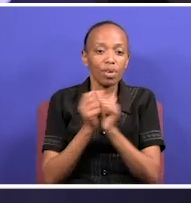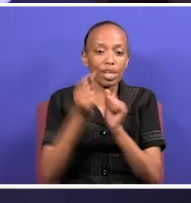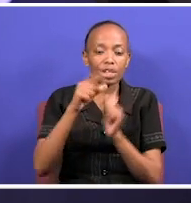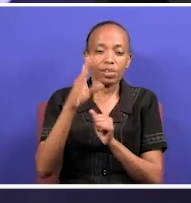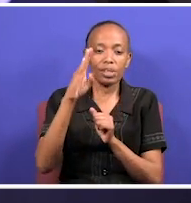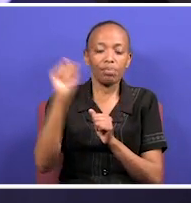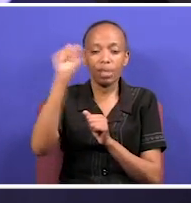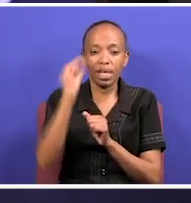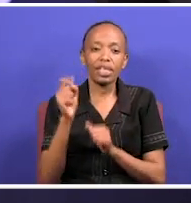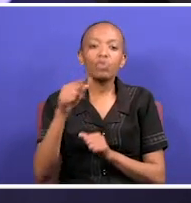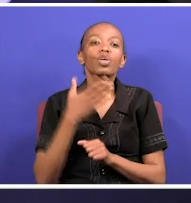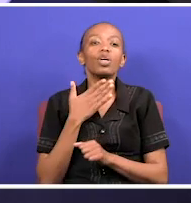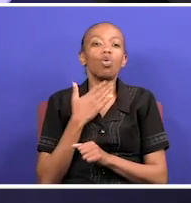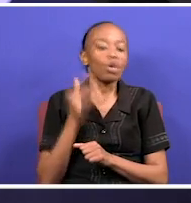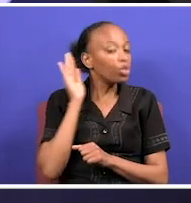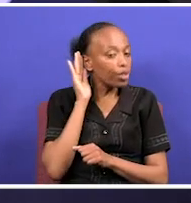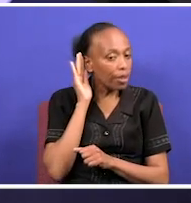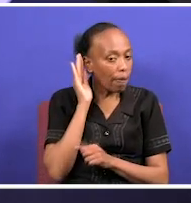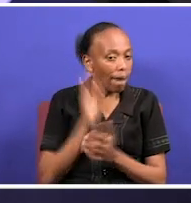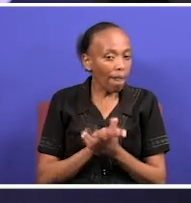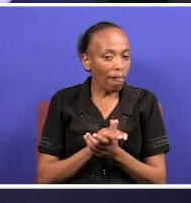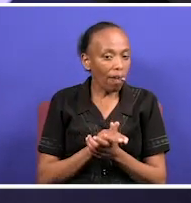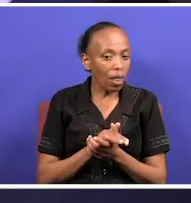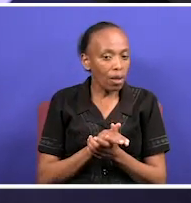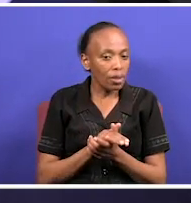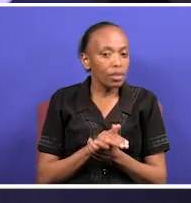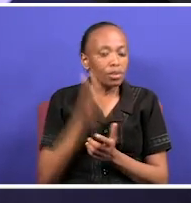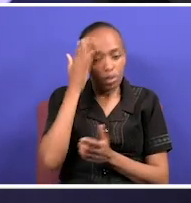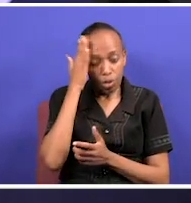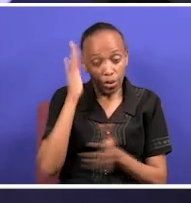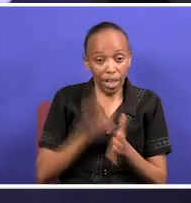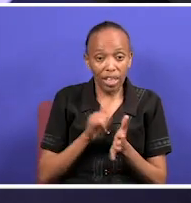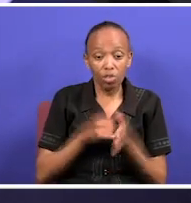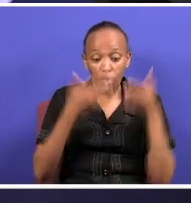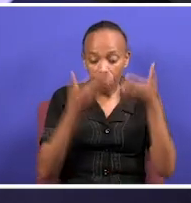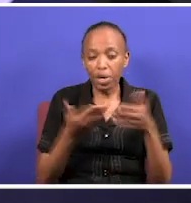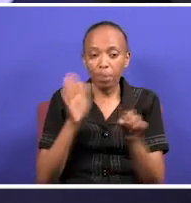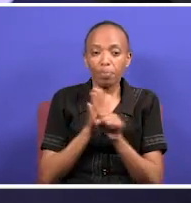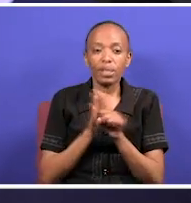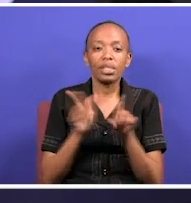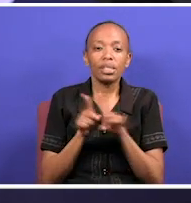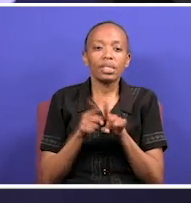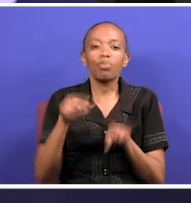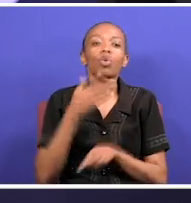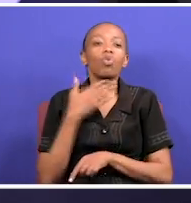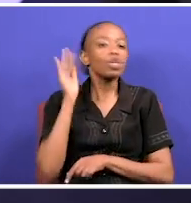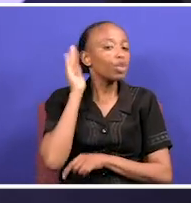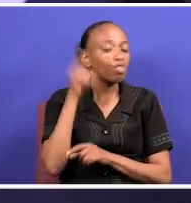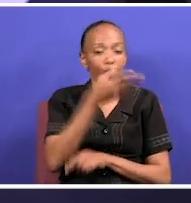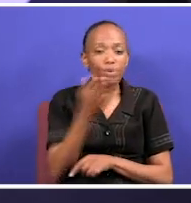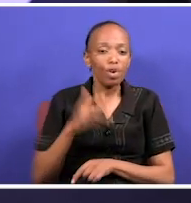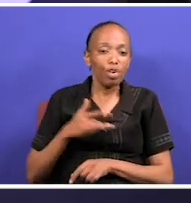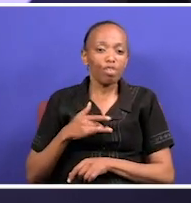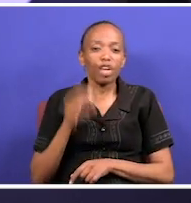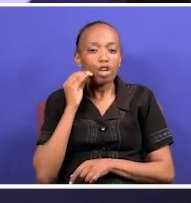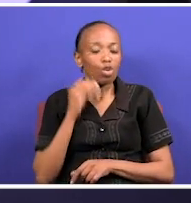CBS, we would like to hear, like for you to know that you're very welcome. And yes, we want to hear from you. Feel right